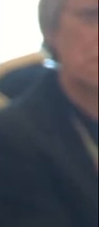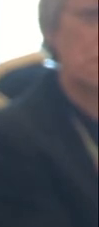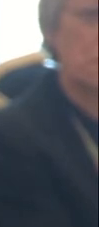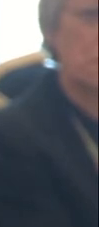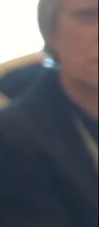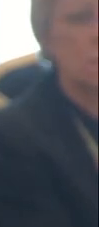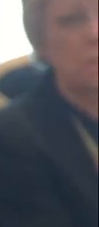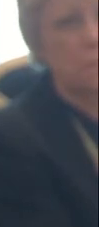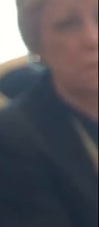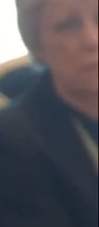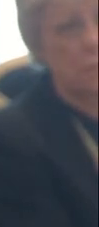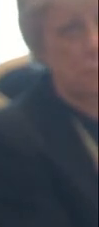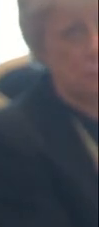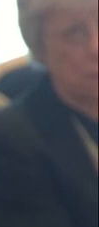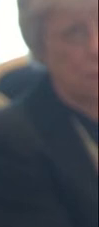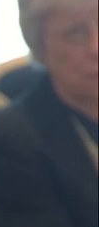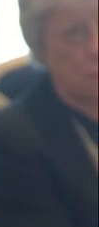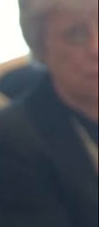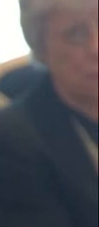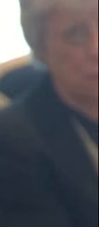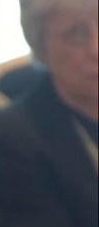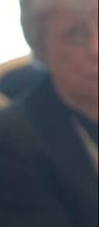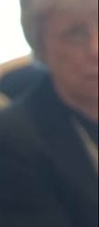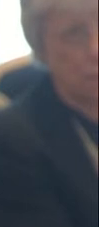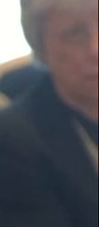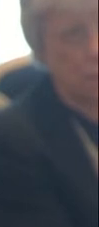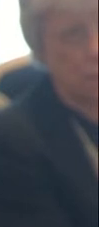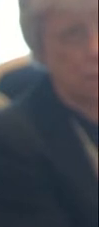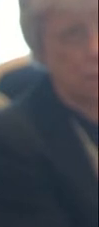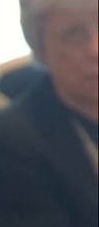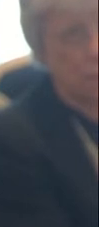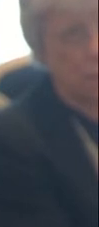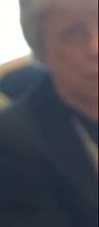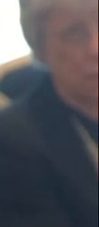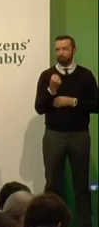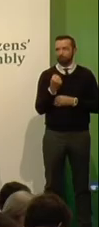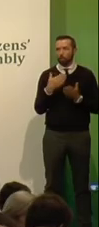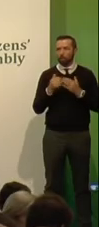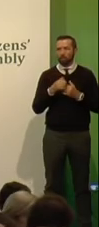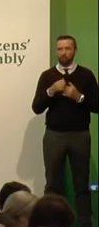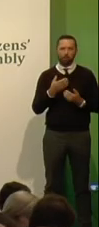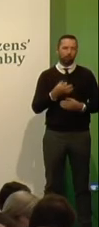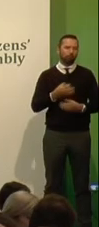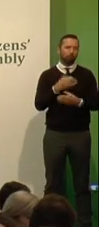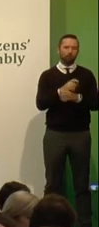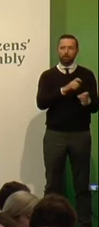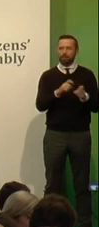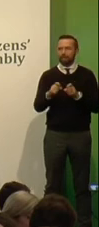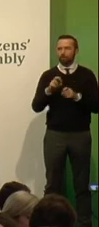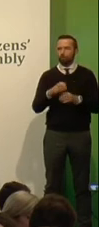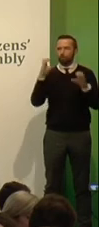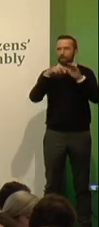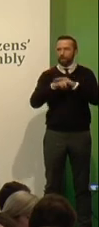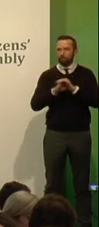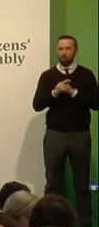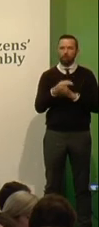to downsize, enable you to have a grandchild to stay, have a carer. A couple may want to sleep separately